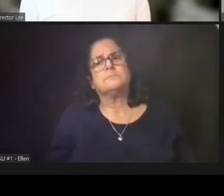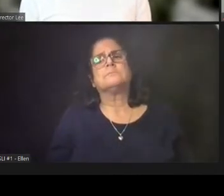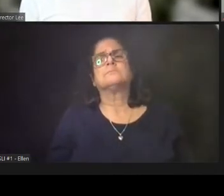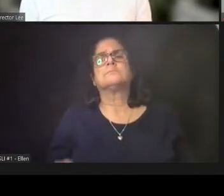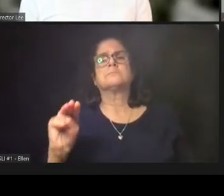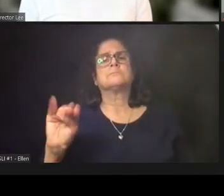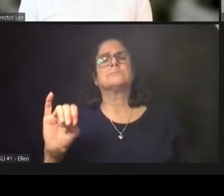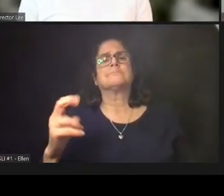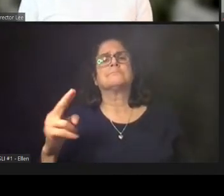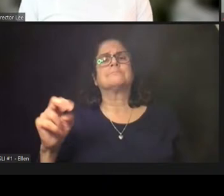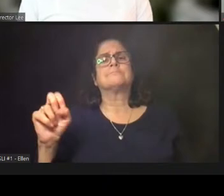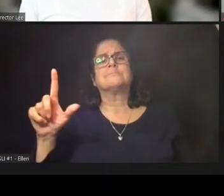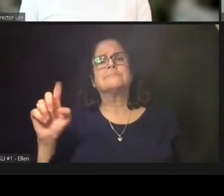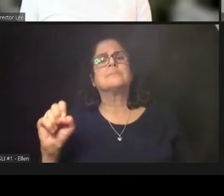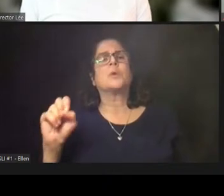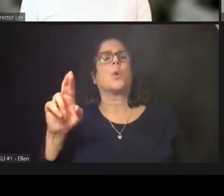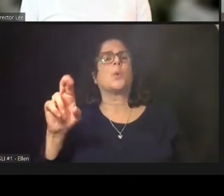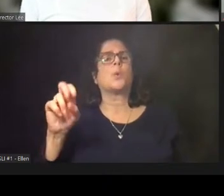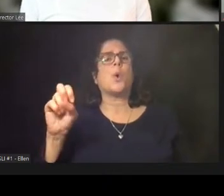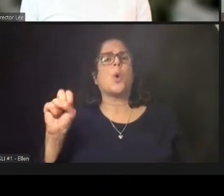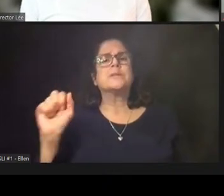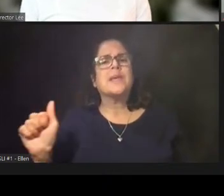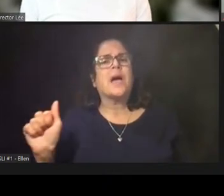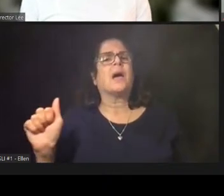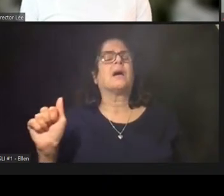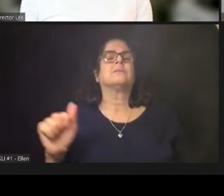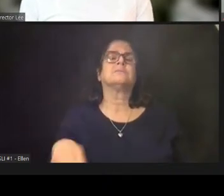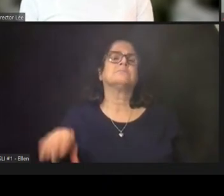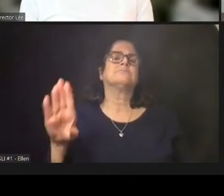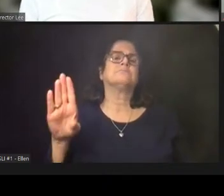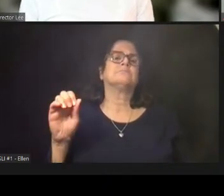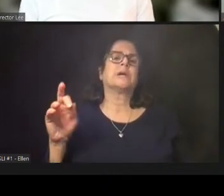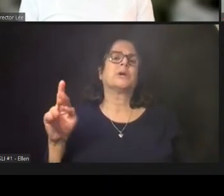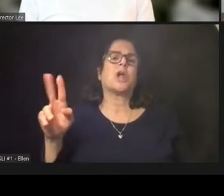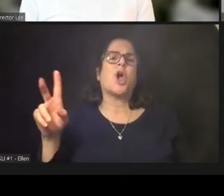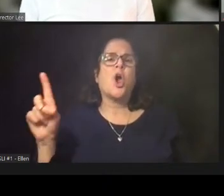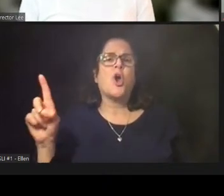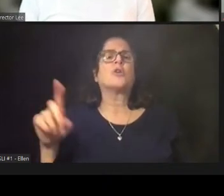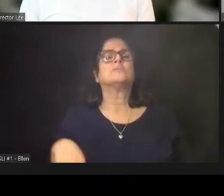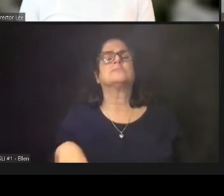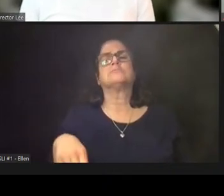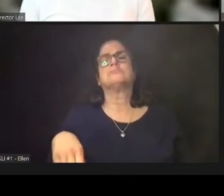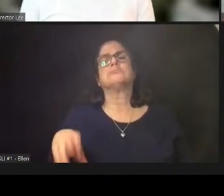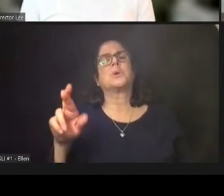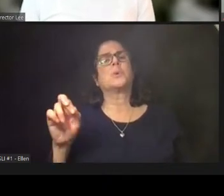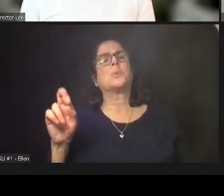Michelle, Rosa, Bernard, Reverend Miller,